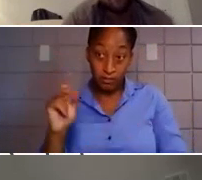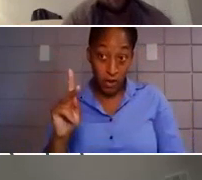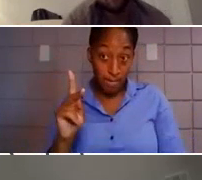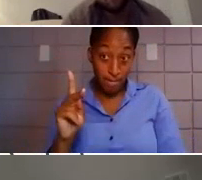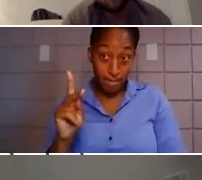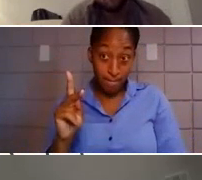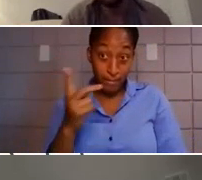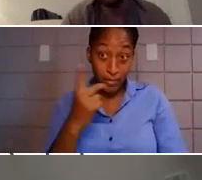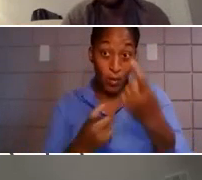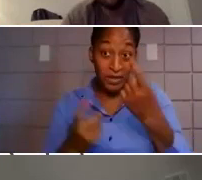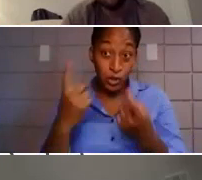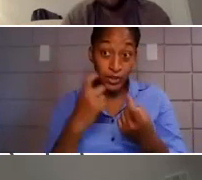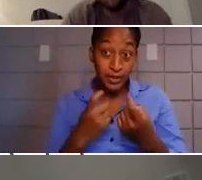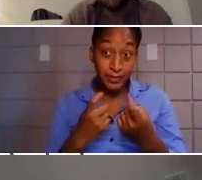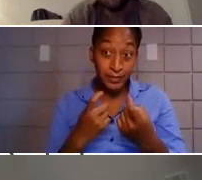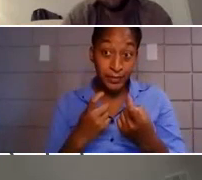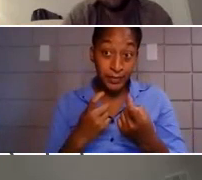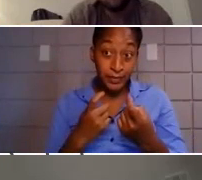Any questions?